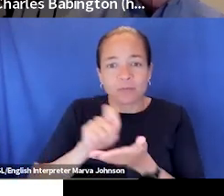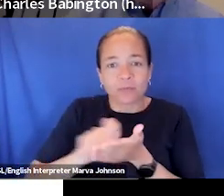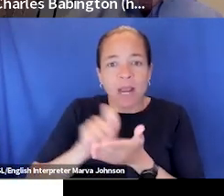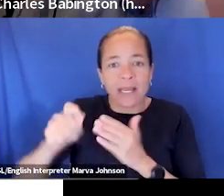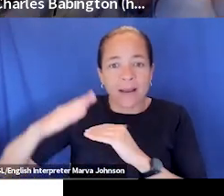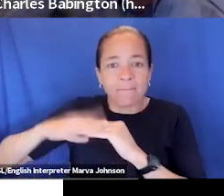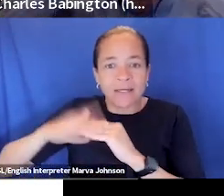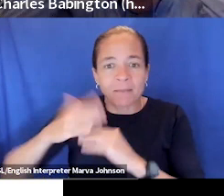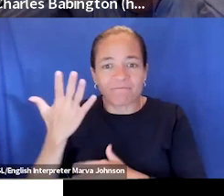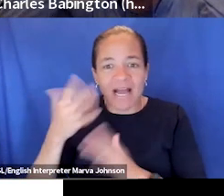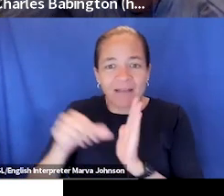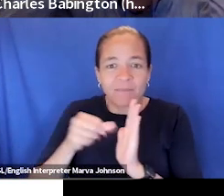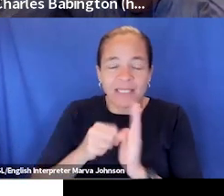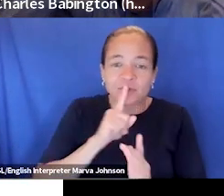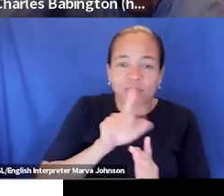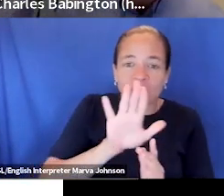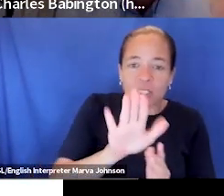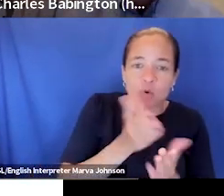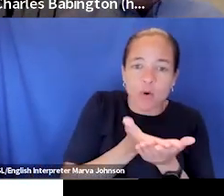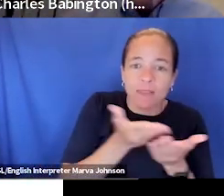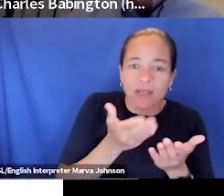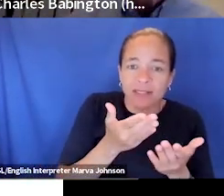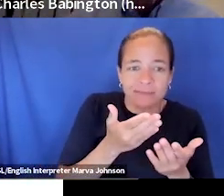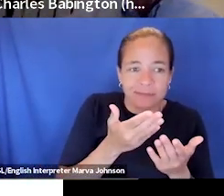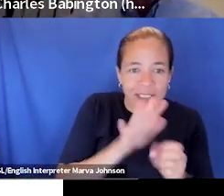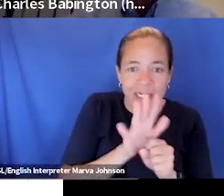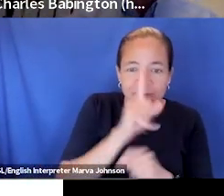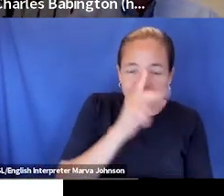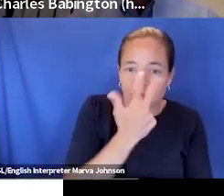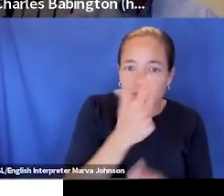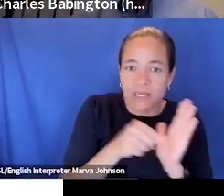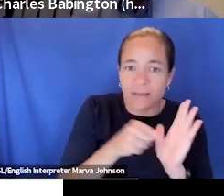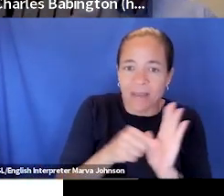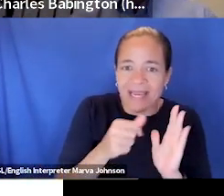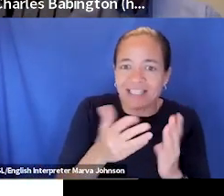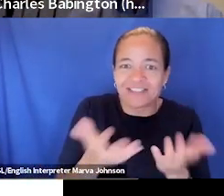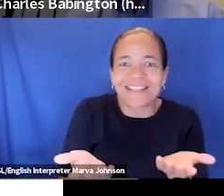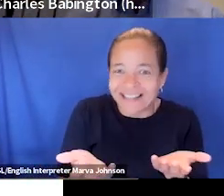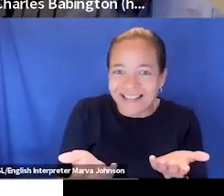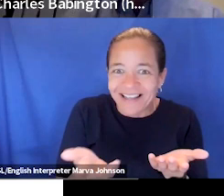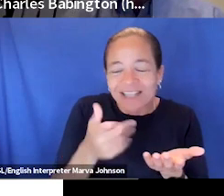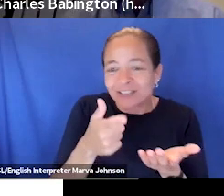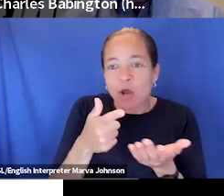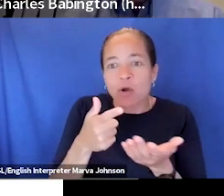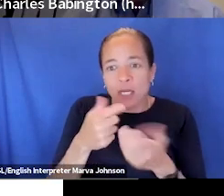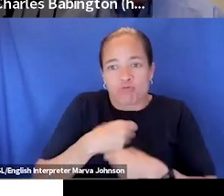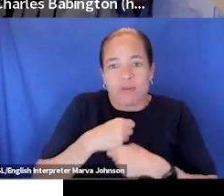material. And please don't ever do that. Padding is the worst thing you can do. So Sean, and then I think sometimes we get to organizations,